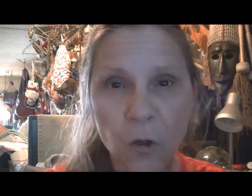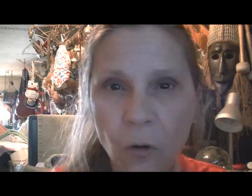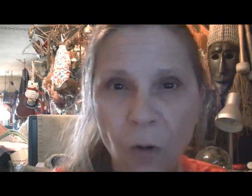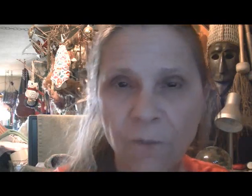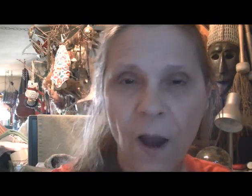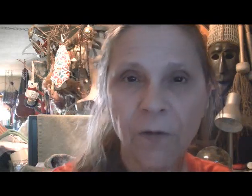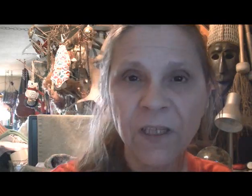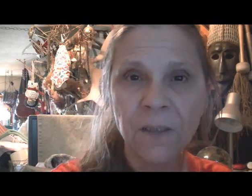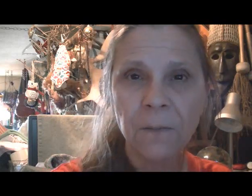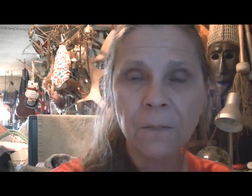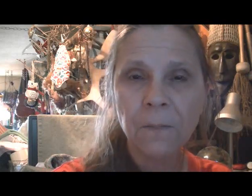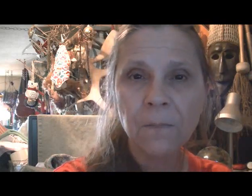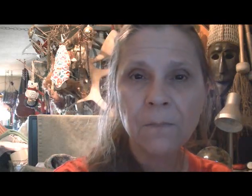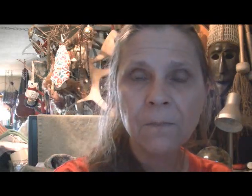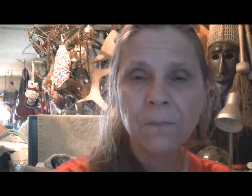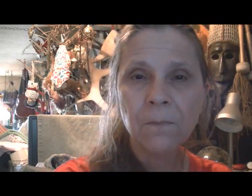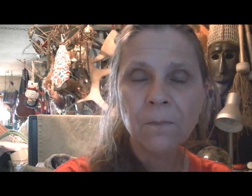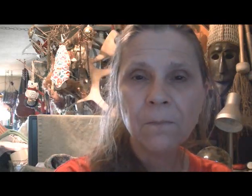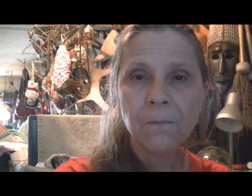There was no coronavirus.